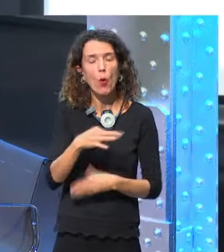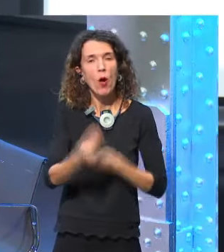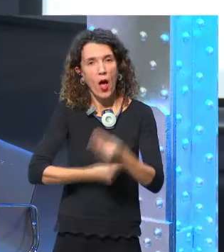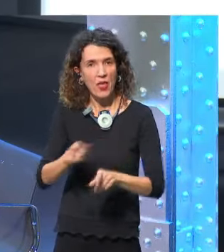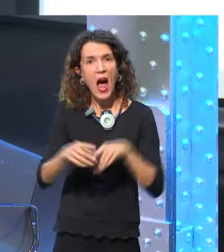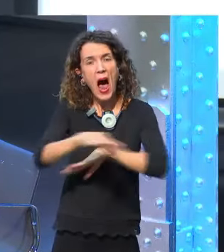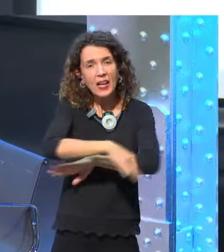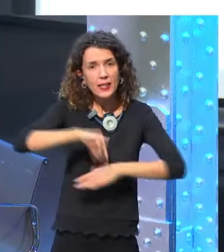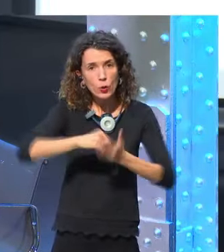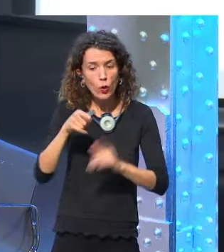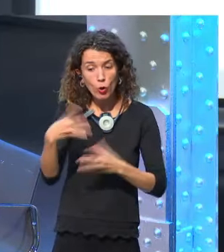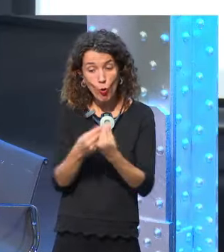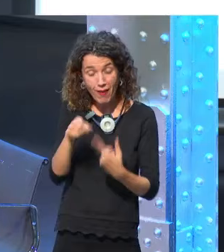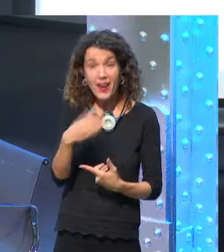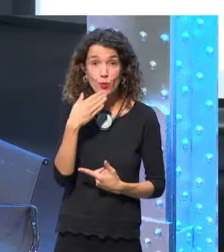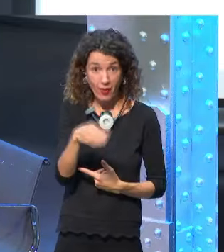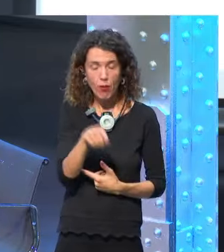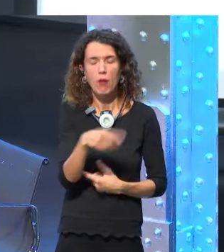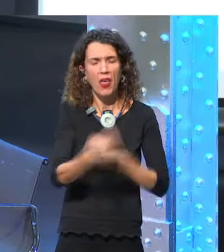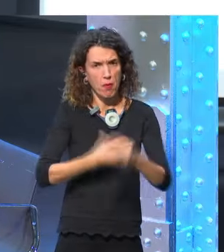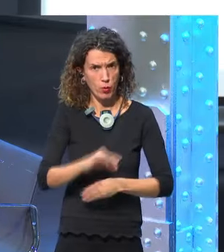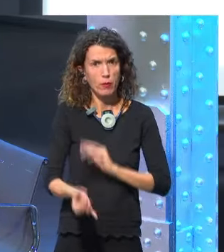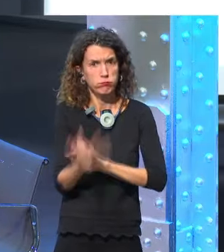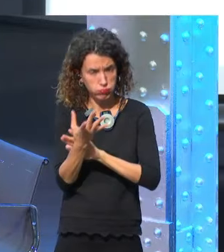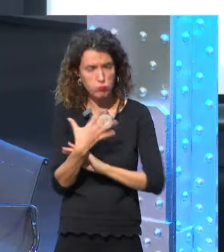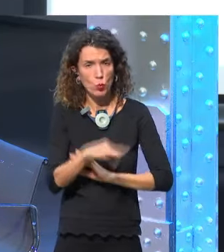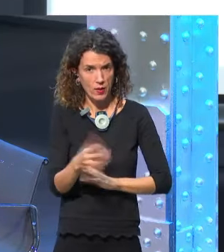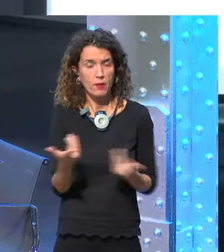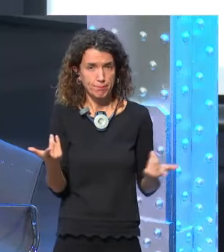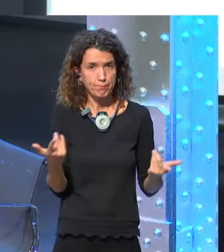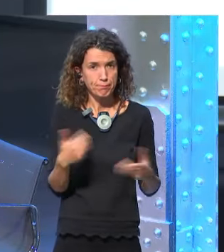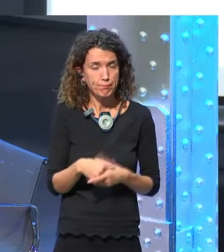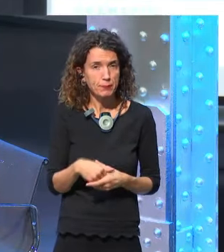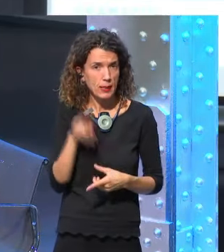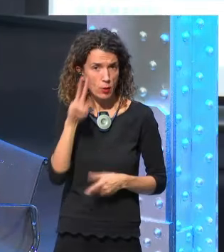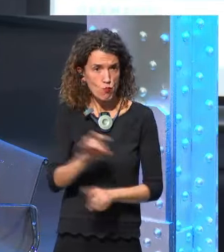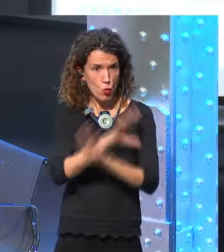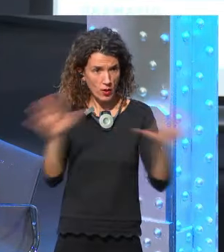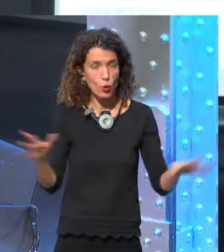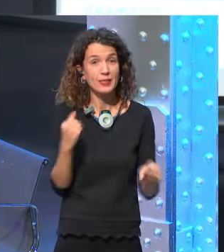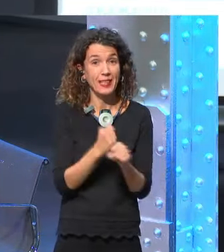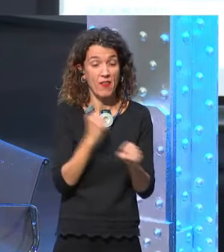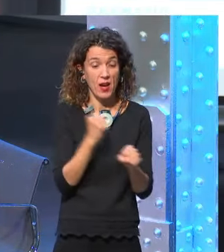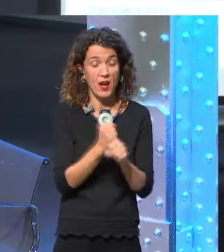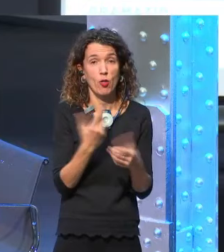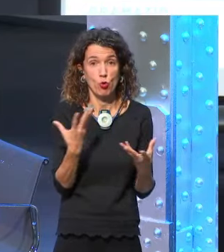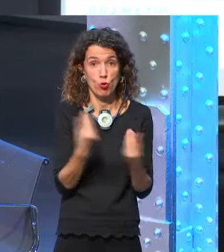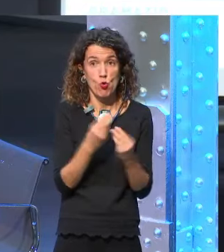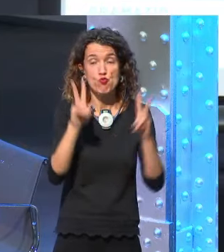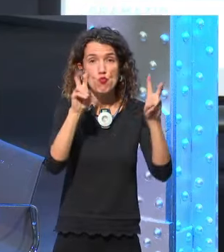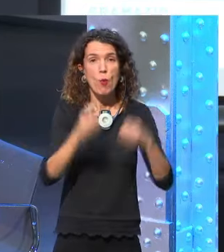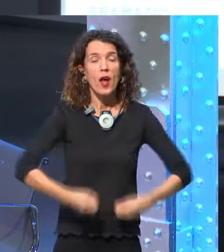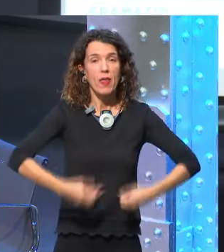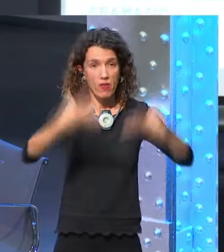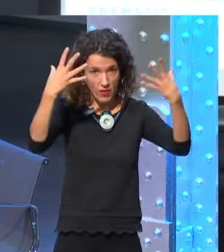a counterpoint. We recently moved into our new institute building, and this is